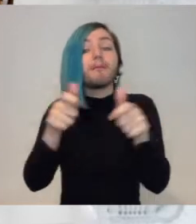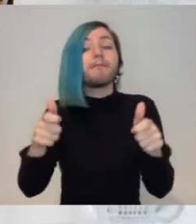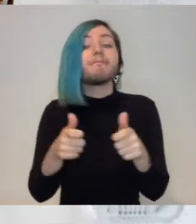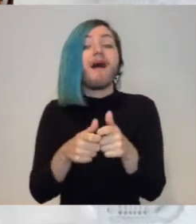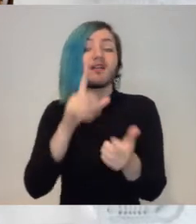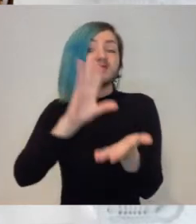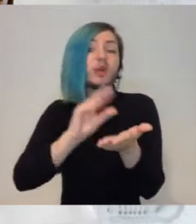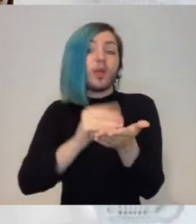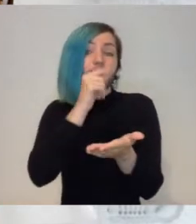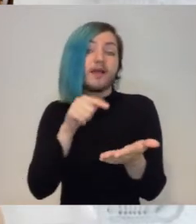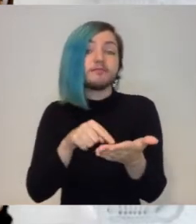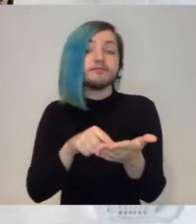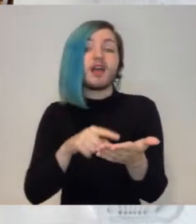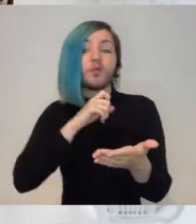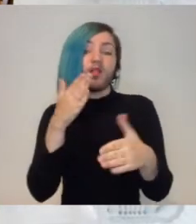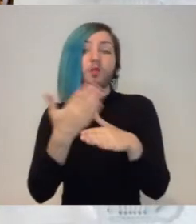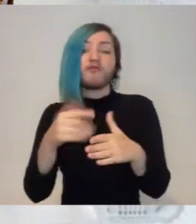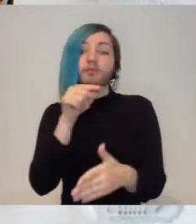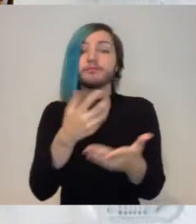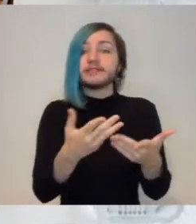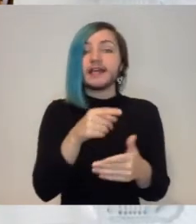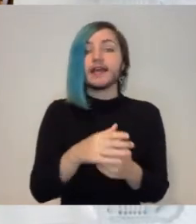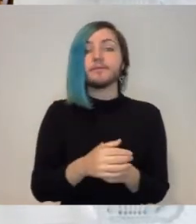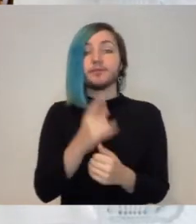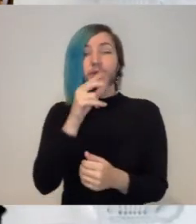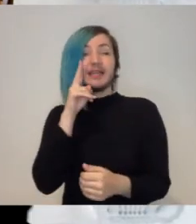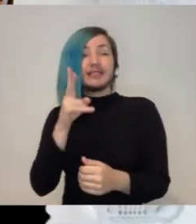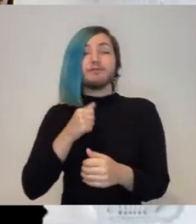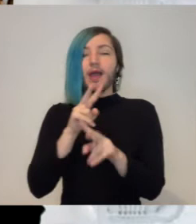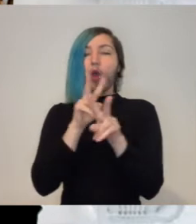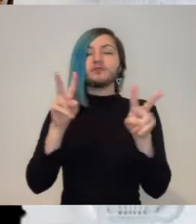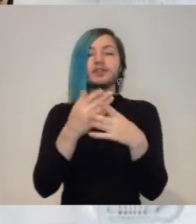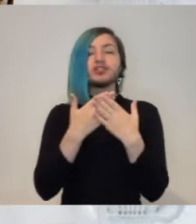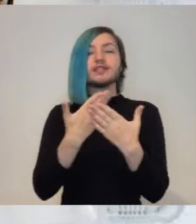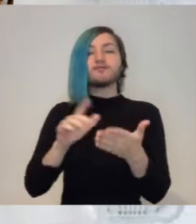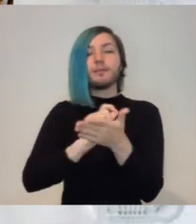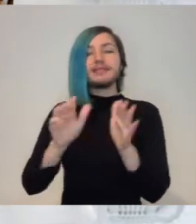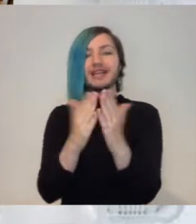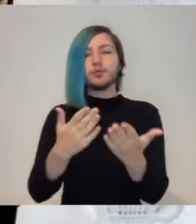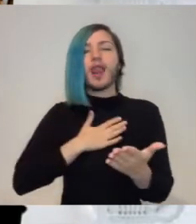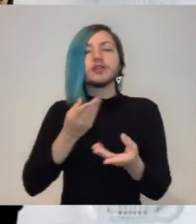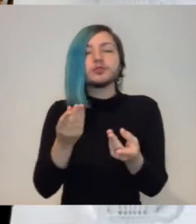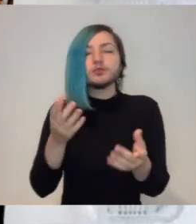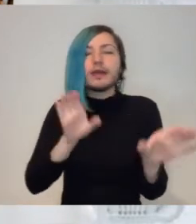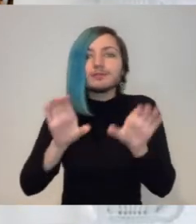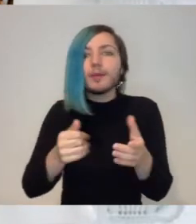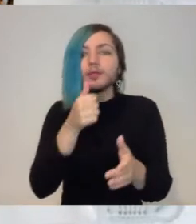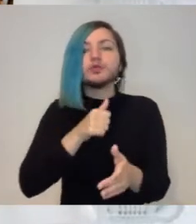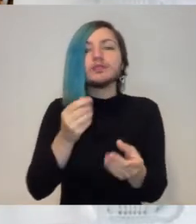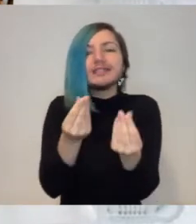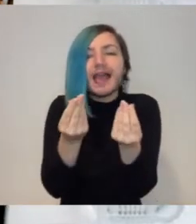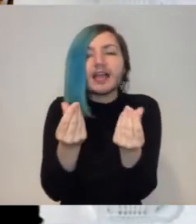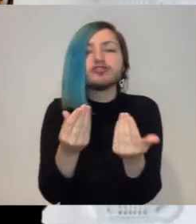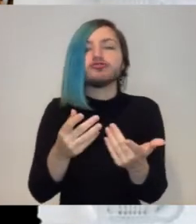from, as I'm going to do today. And as you can see in my observational studies in my sketchbook, I like to experiment with texture